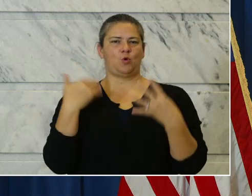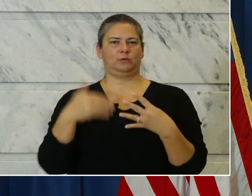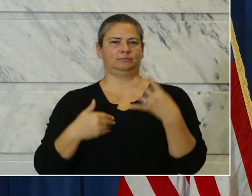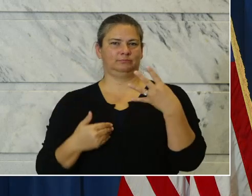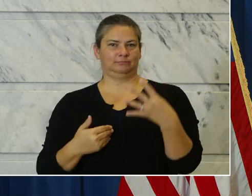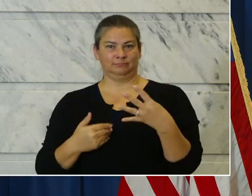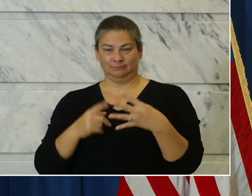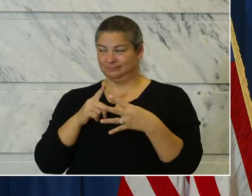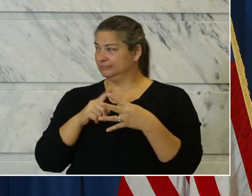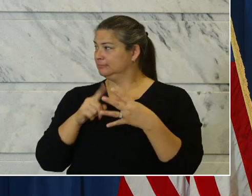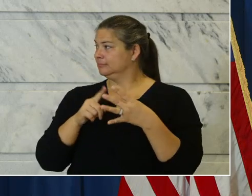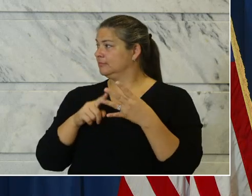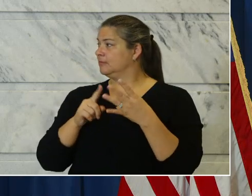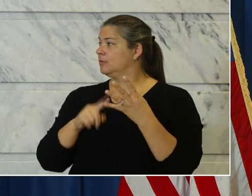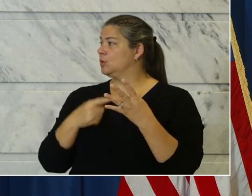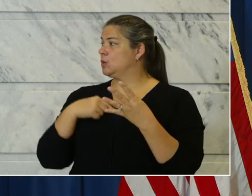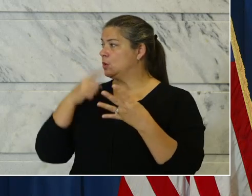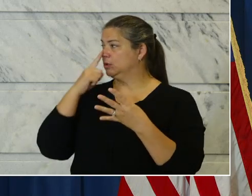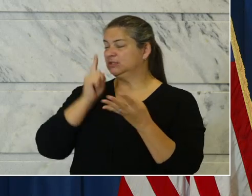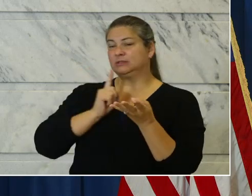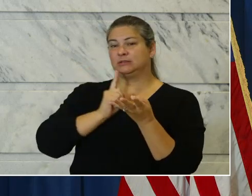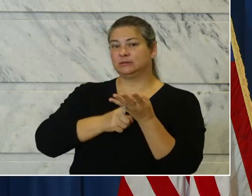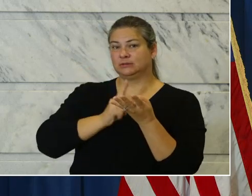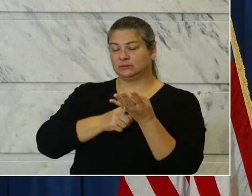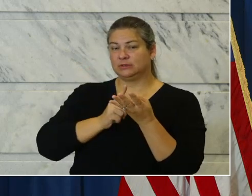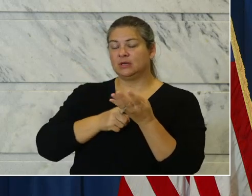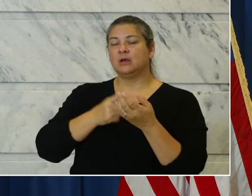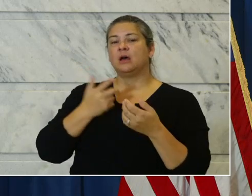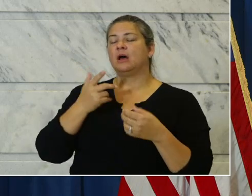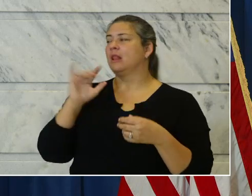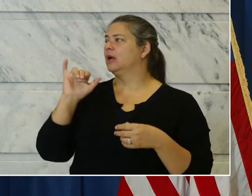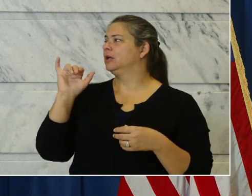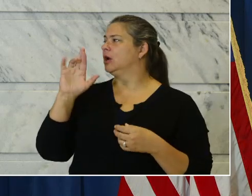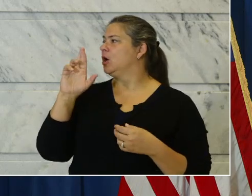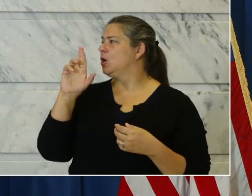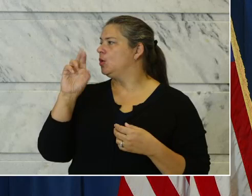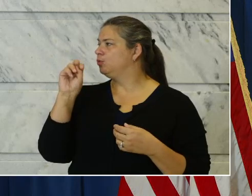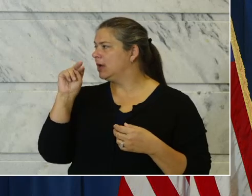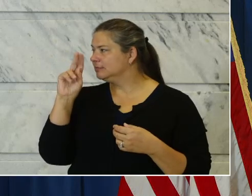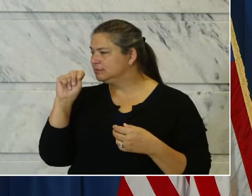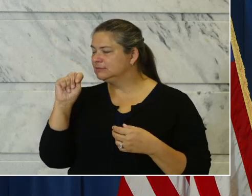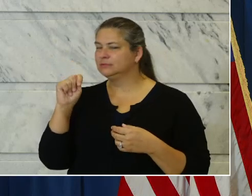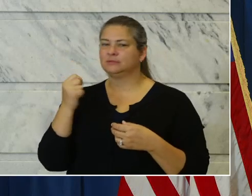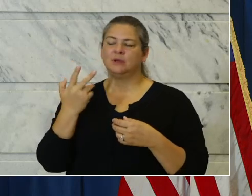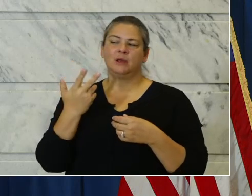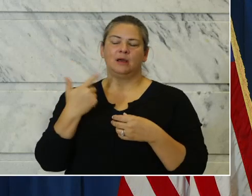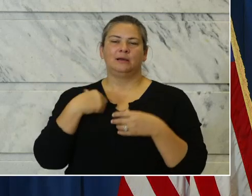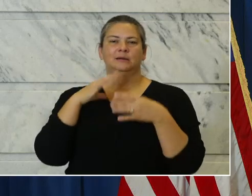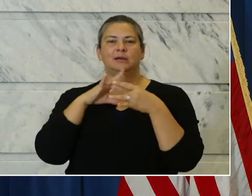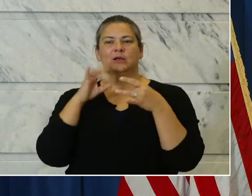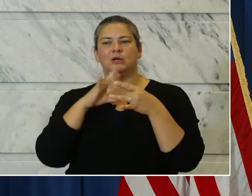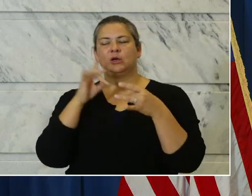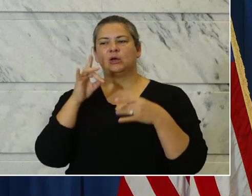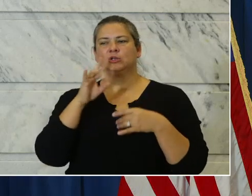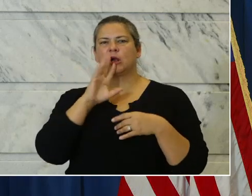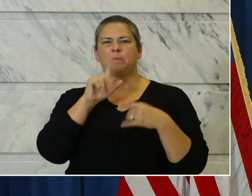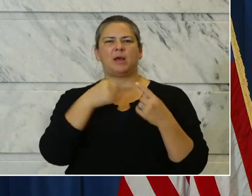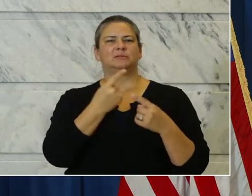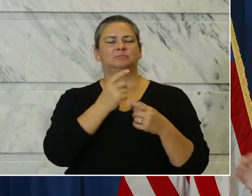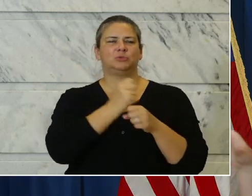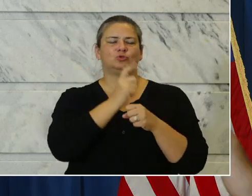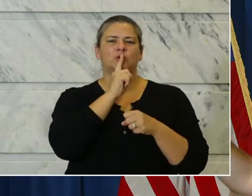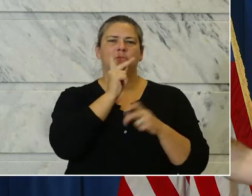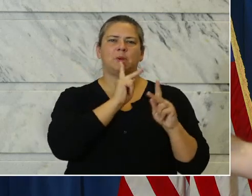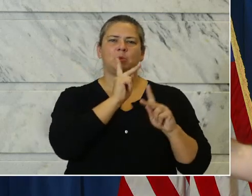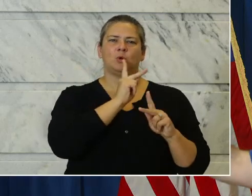rent, try to ensure that no one is evicted during this difficult time, give our update on COVID, and then Dr. Stack is going